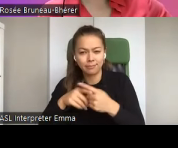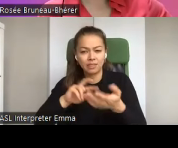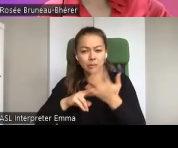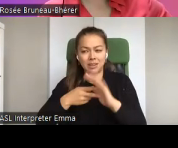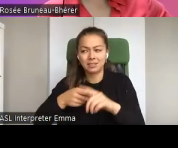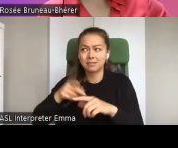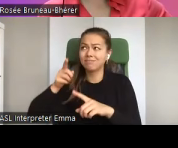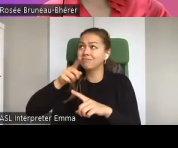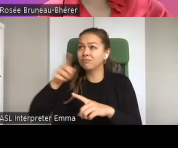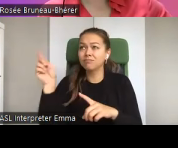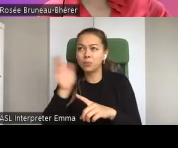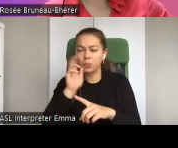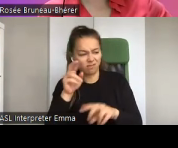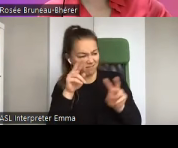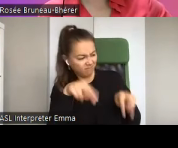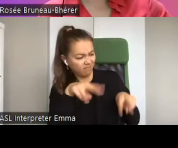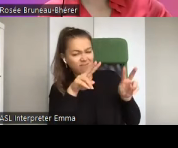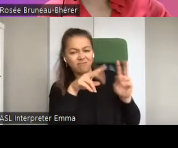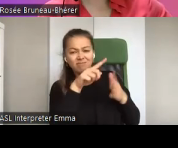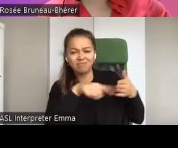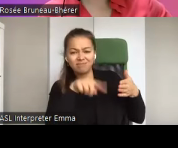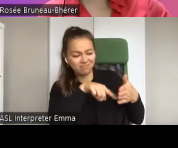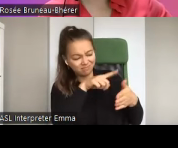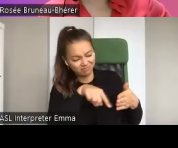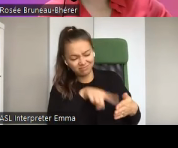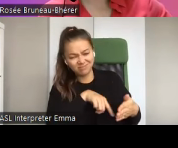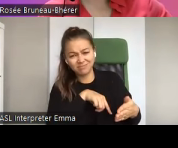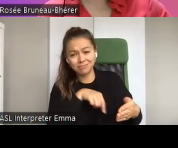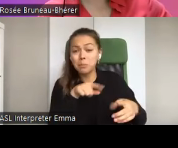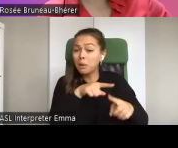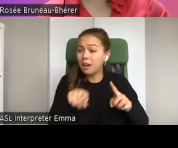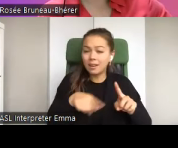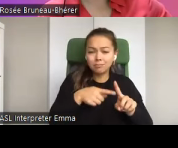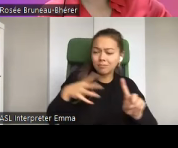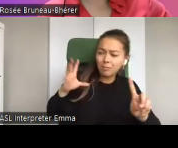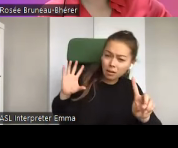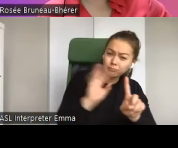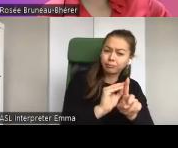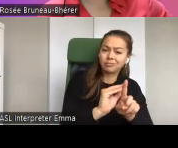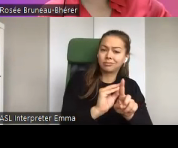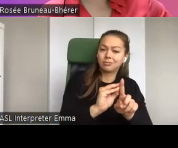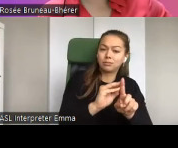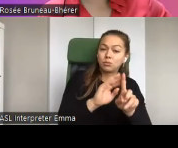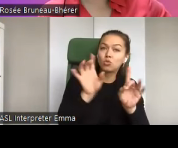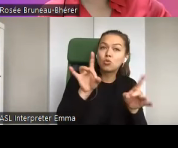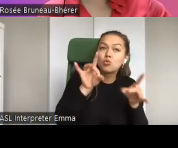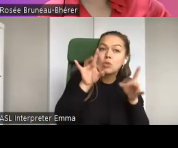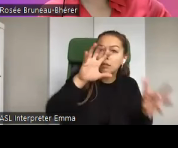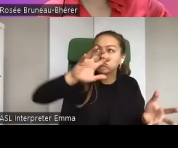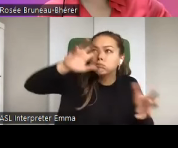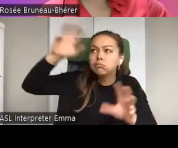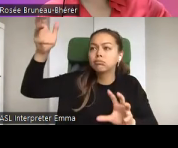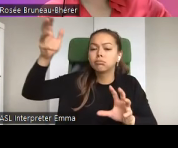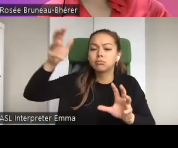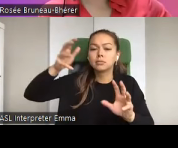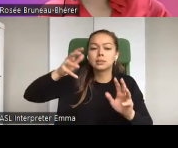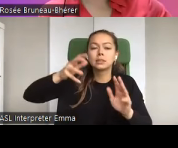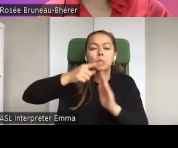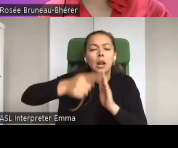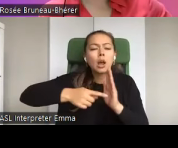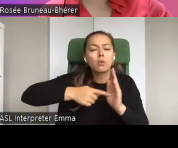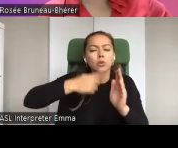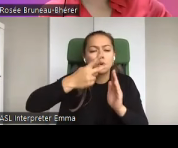but, you know, he's gone through moments of crisis, and, you know, it takes us hours to calm him down. And sometimes we